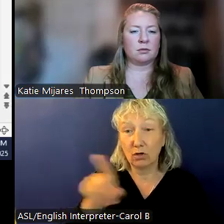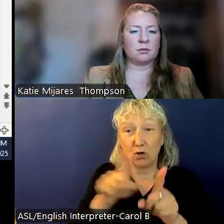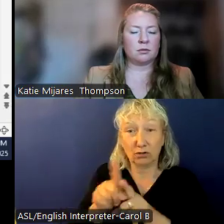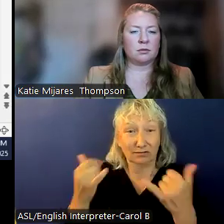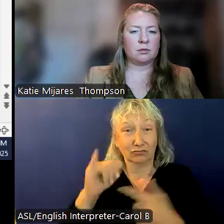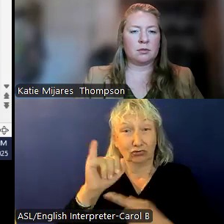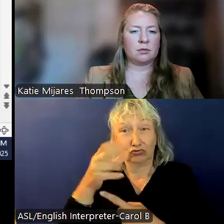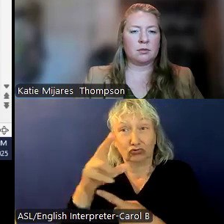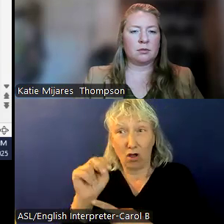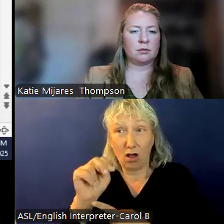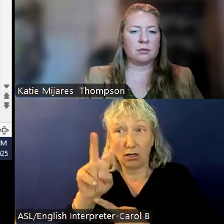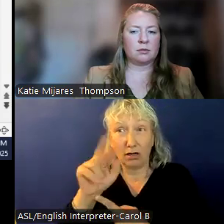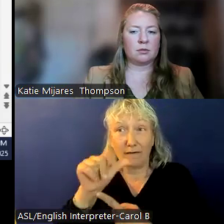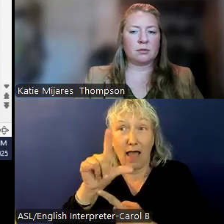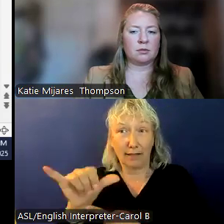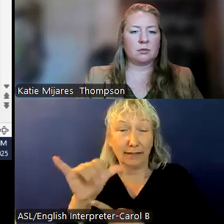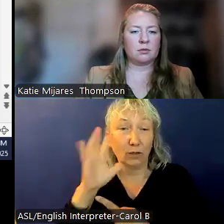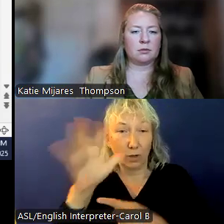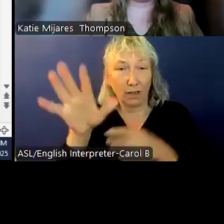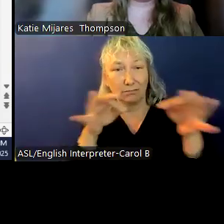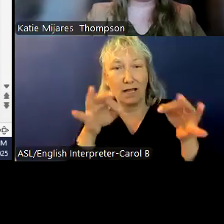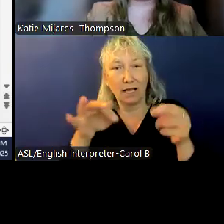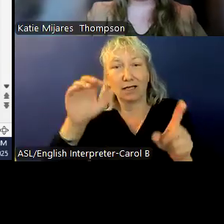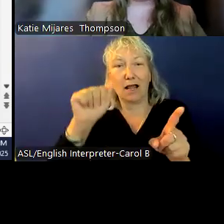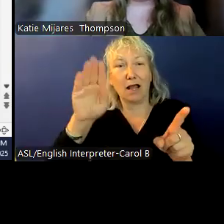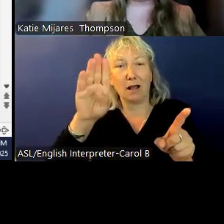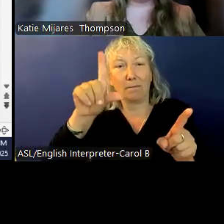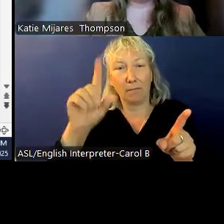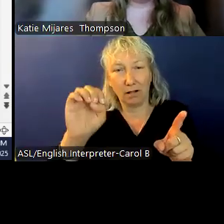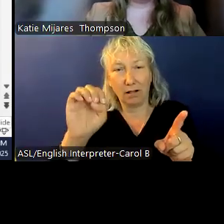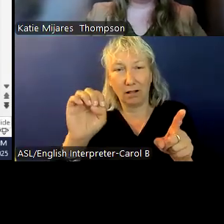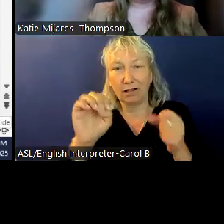from John Valley next about ABLE Saving Program.